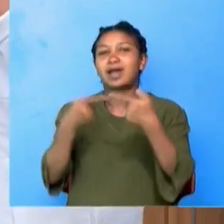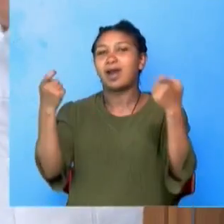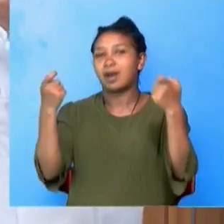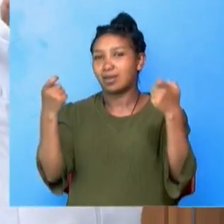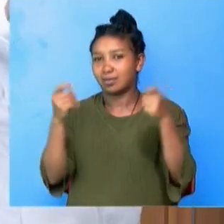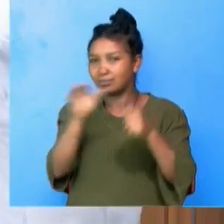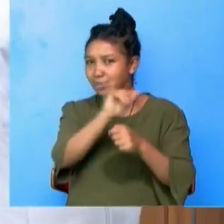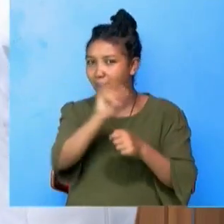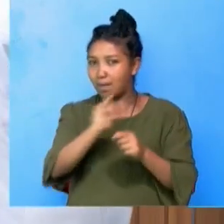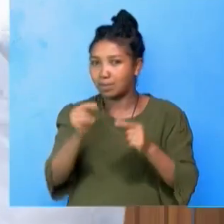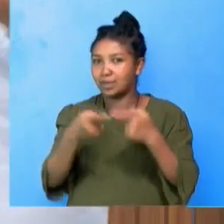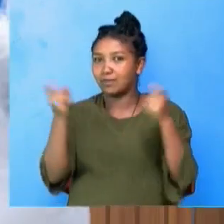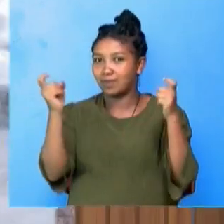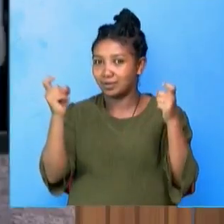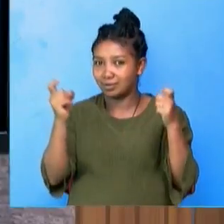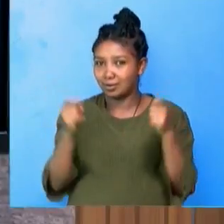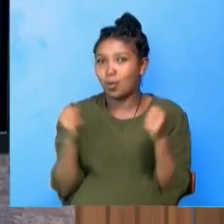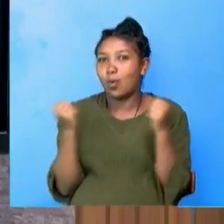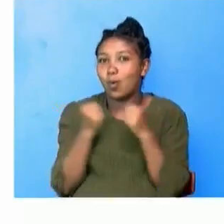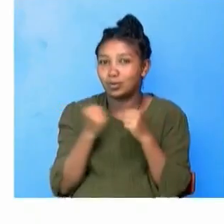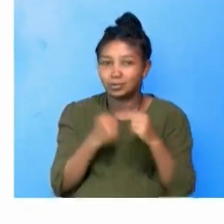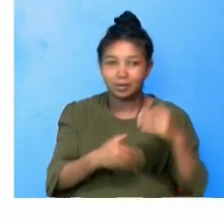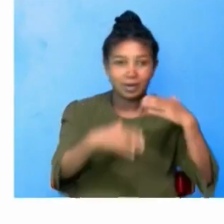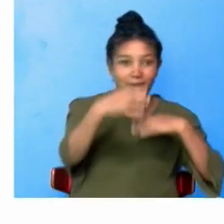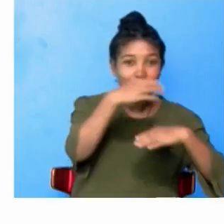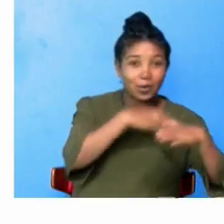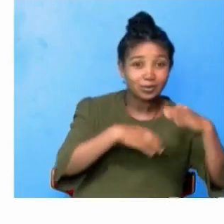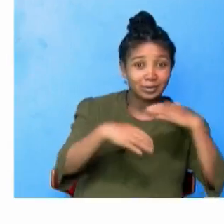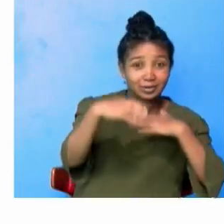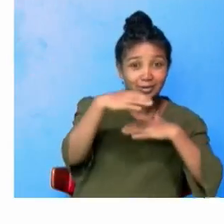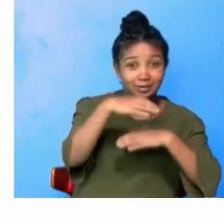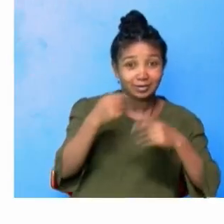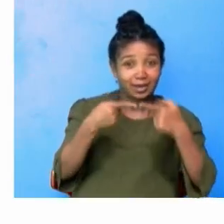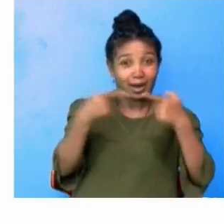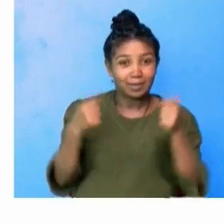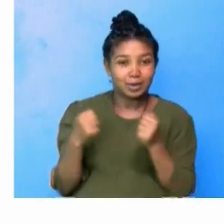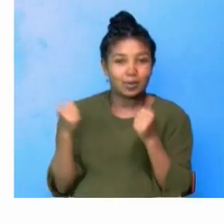us choose cold. Hot,